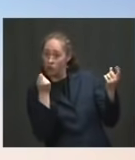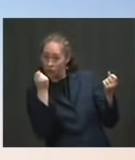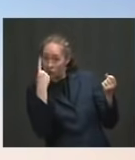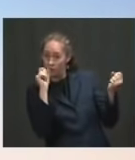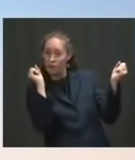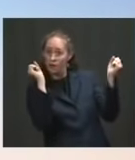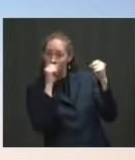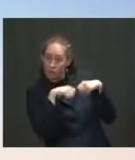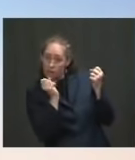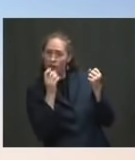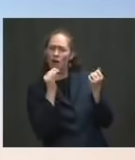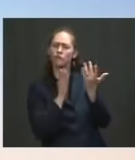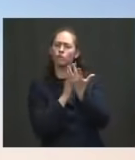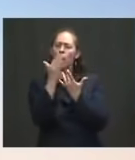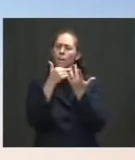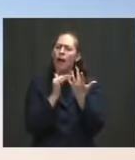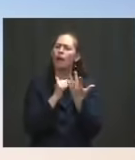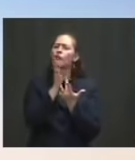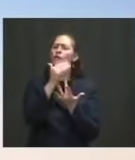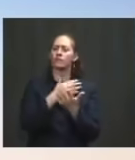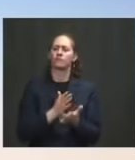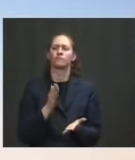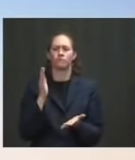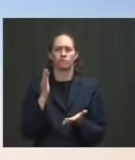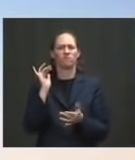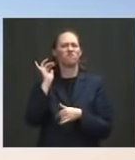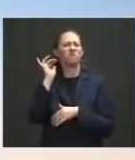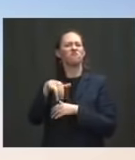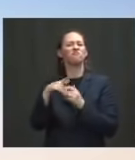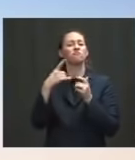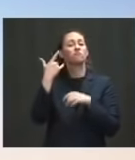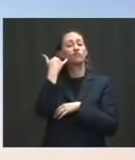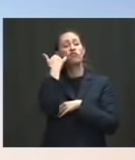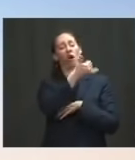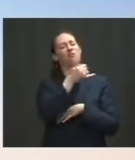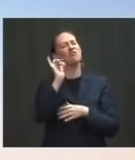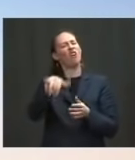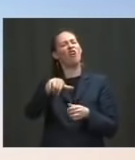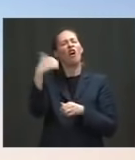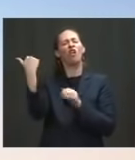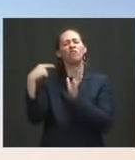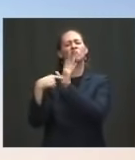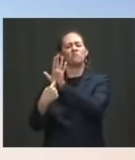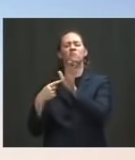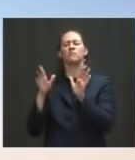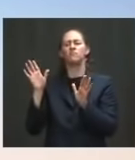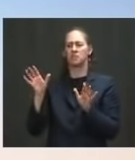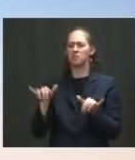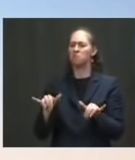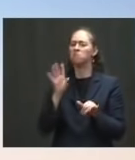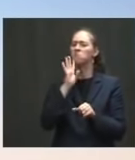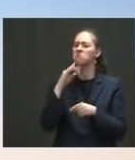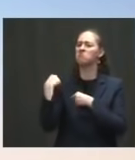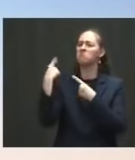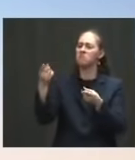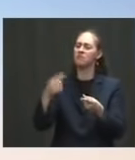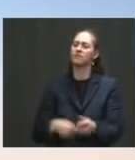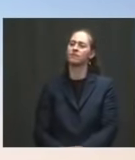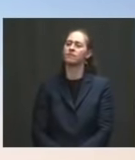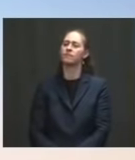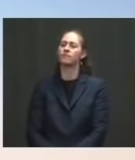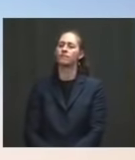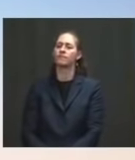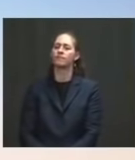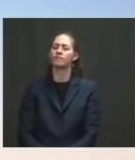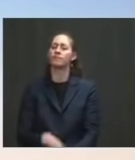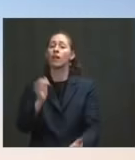And this call is an example of that. So because of their agreement and the discussion they had in Geneva, the UN Security Council is going to